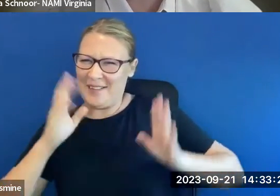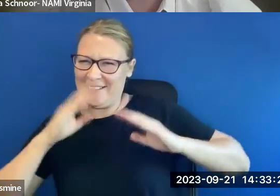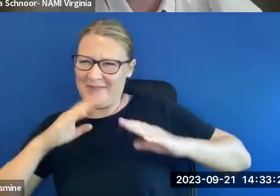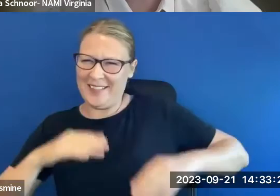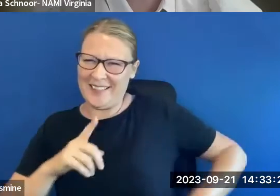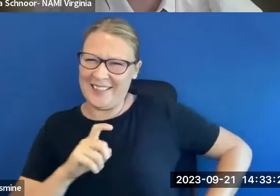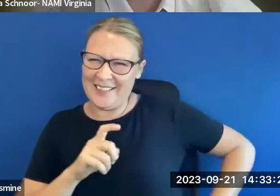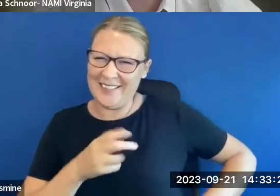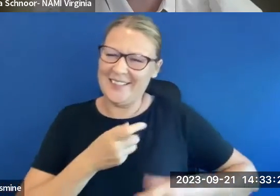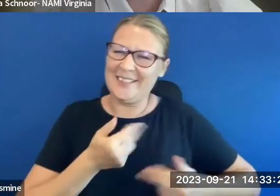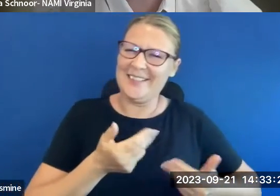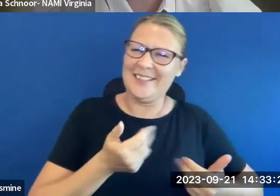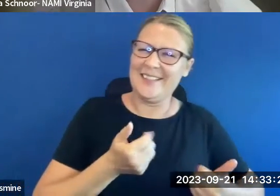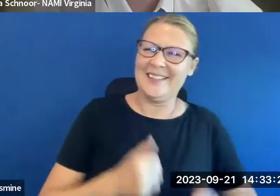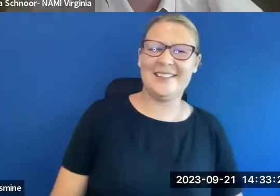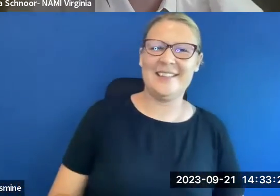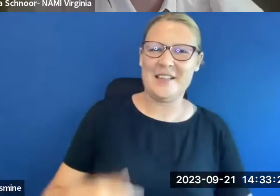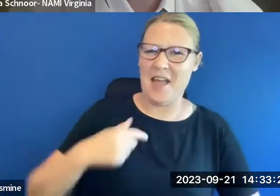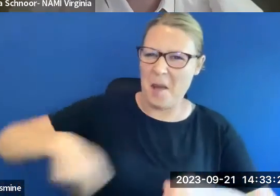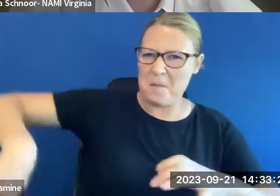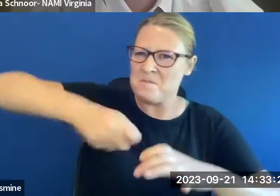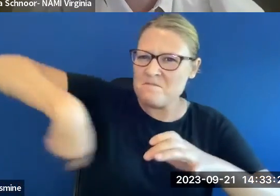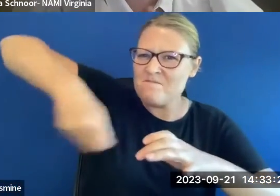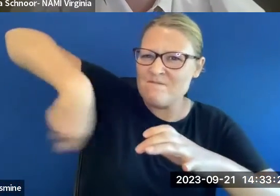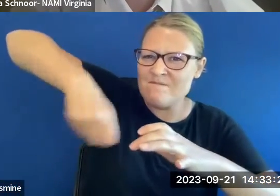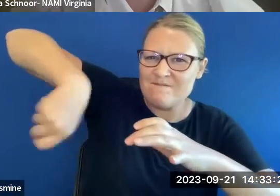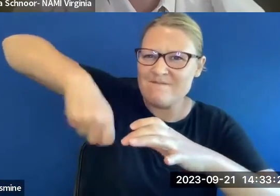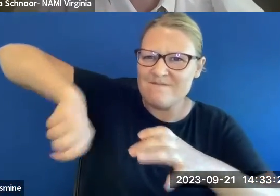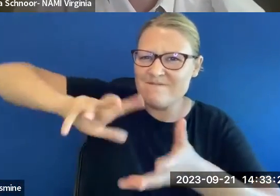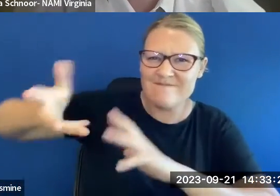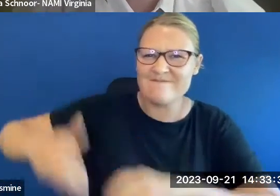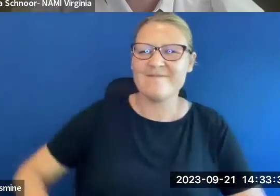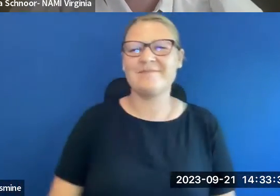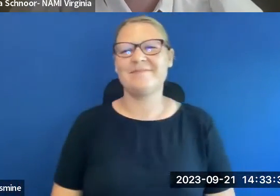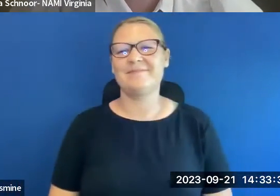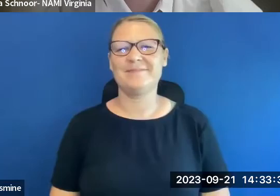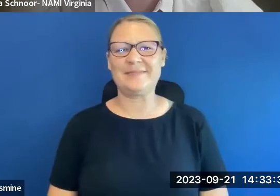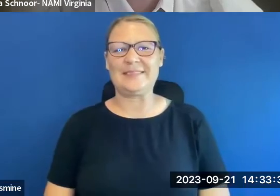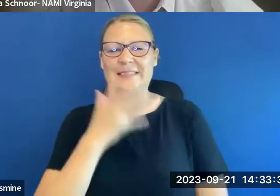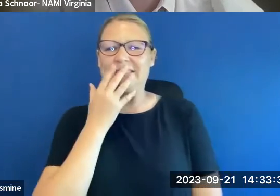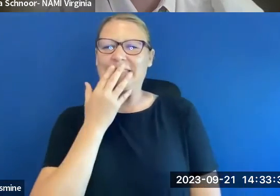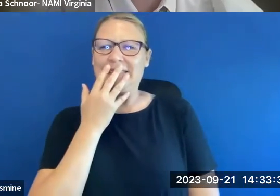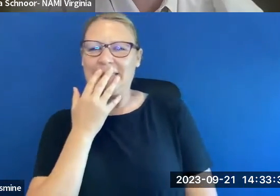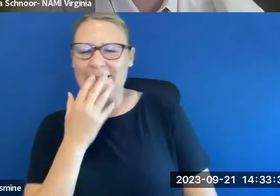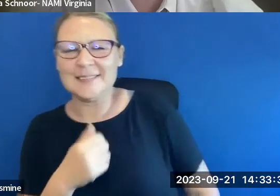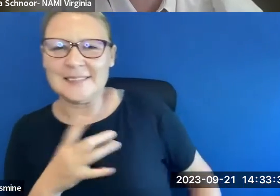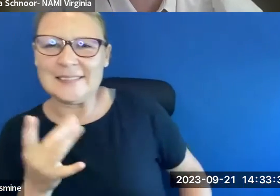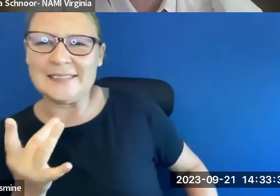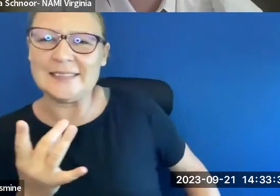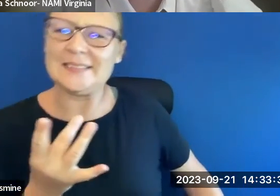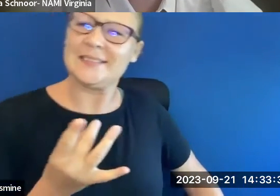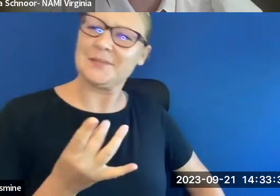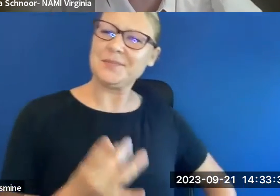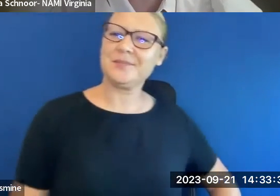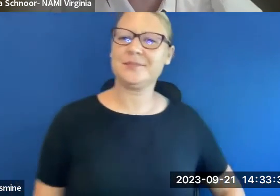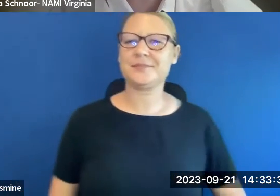I will stir as much as I can. Whew. I